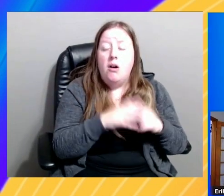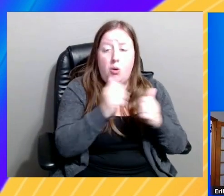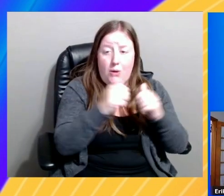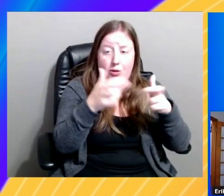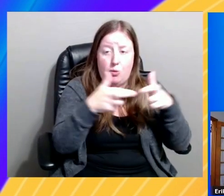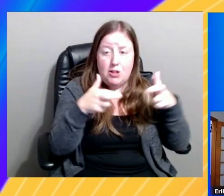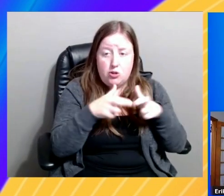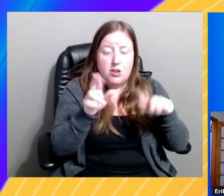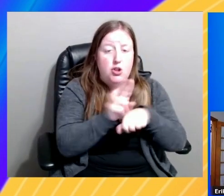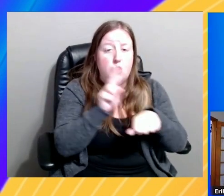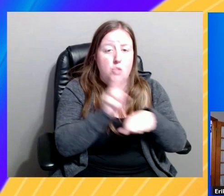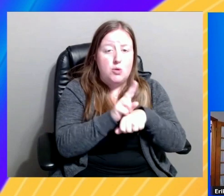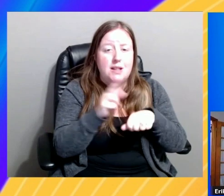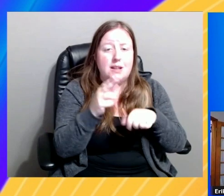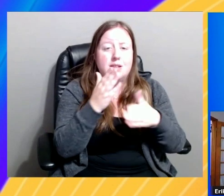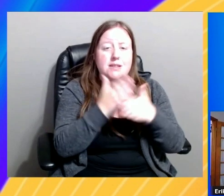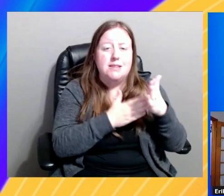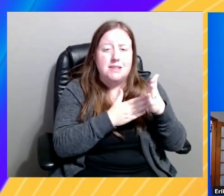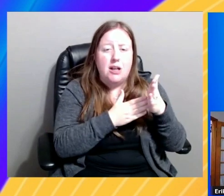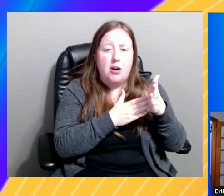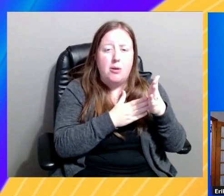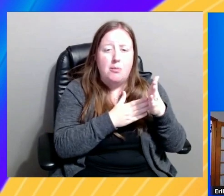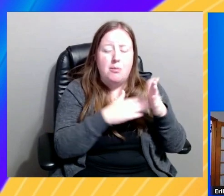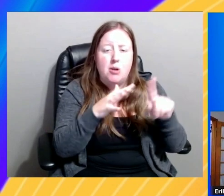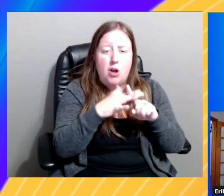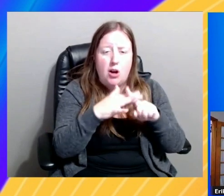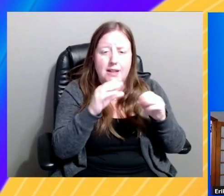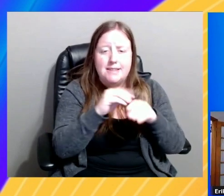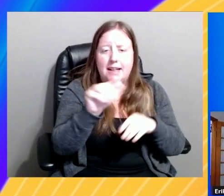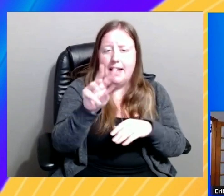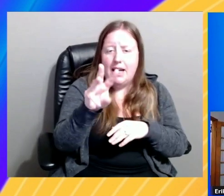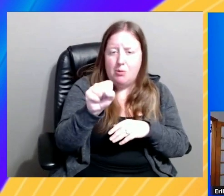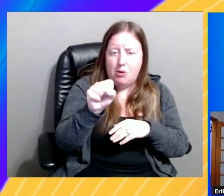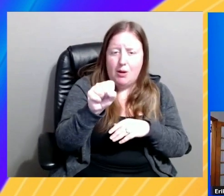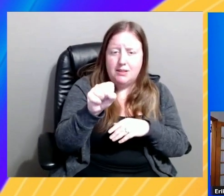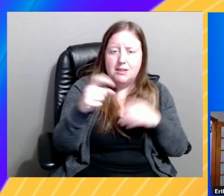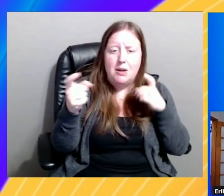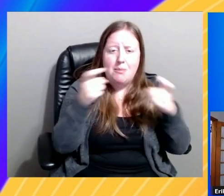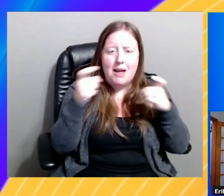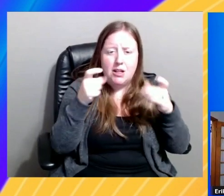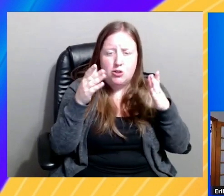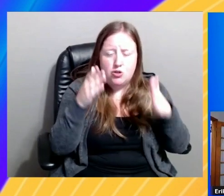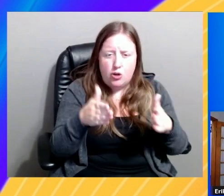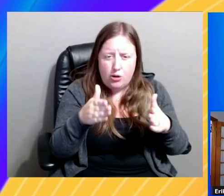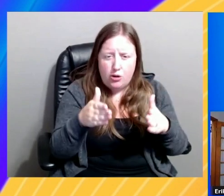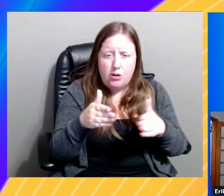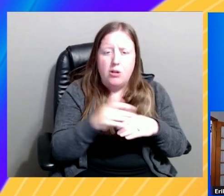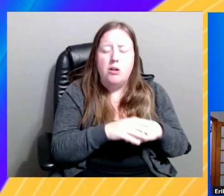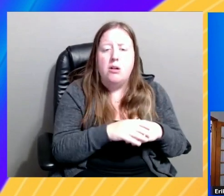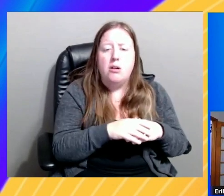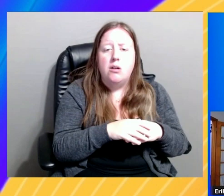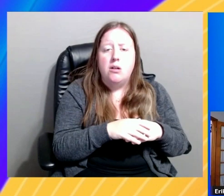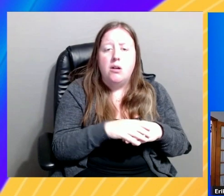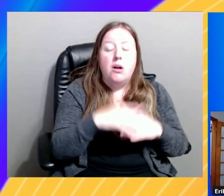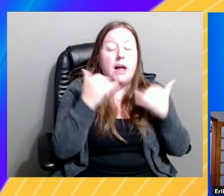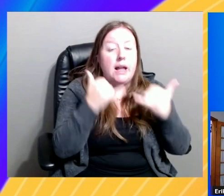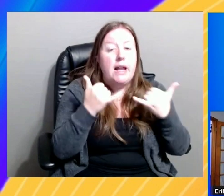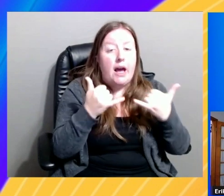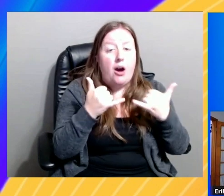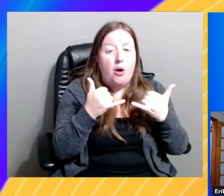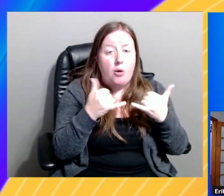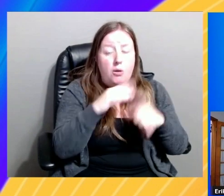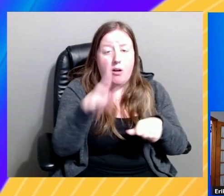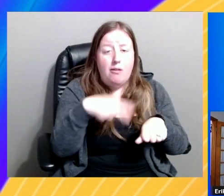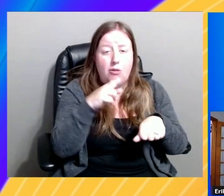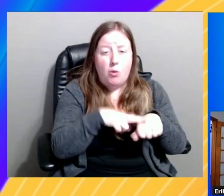some underlying contracts within AWS Systems Manager, which are called state manager associations. Now, of course, what happens to